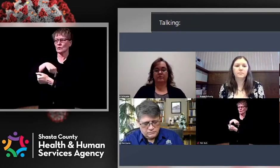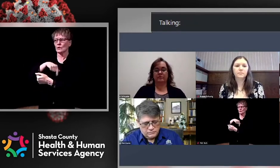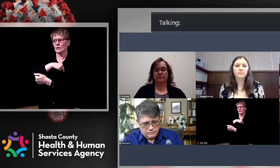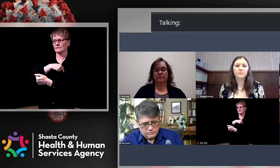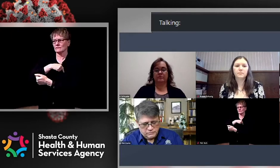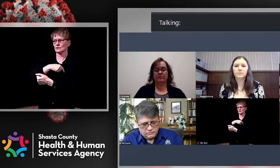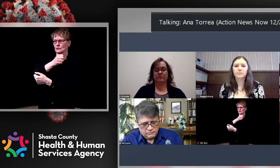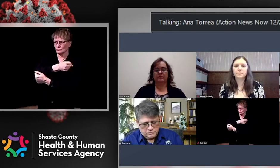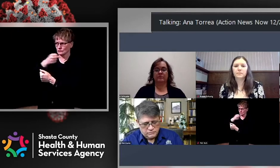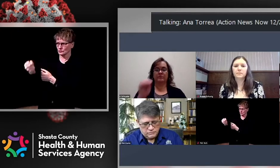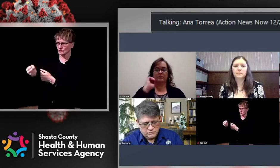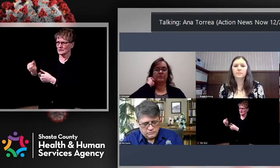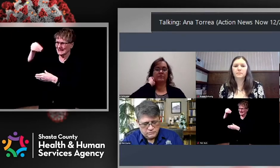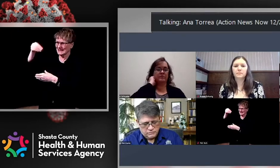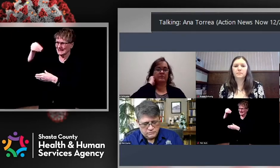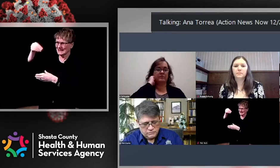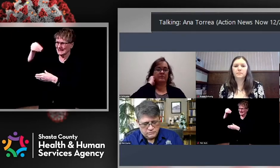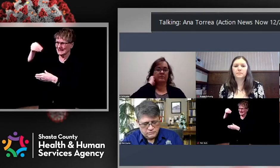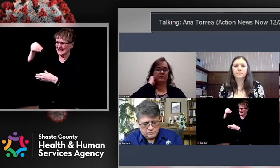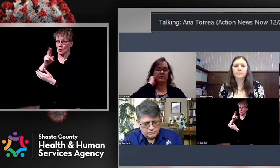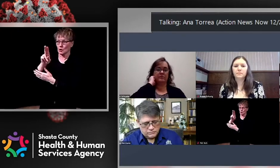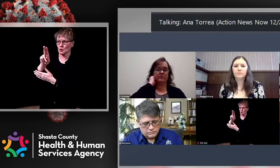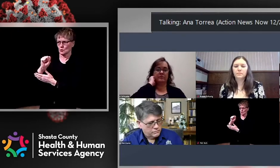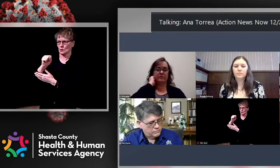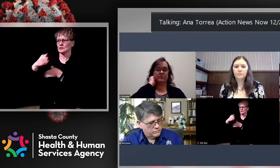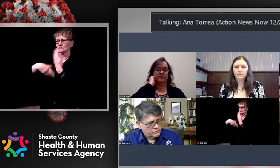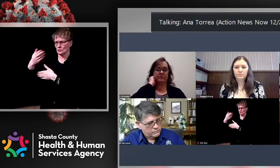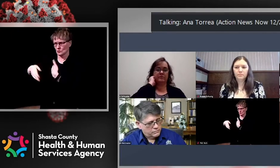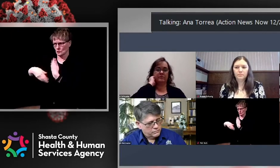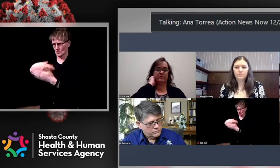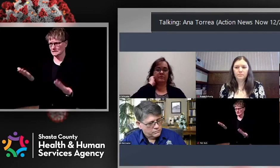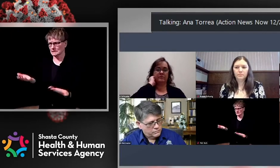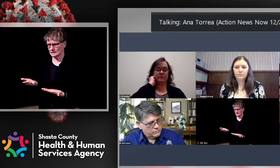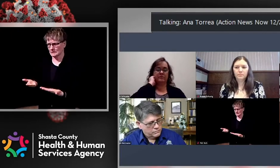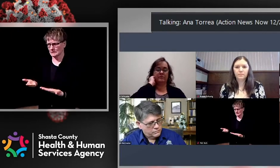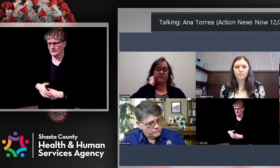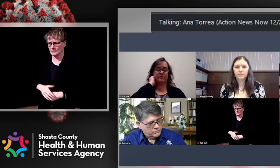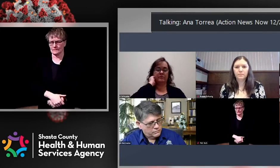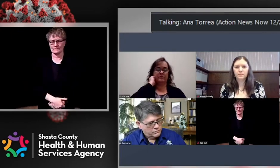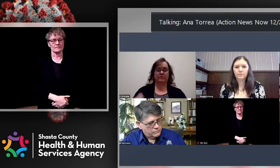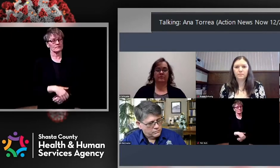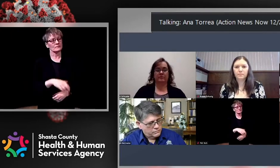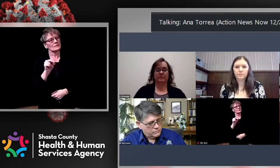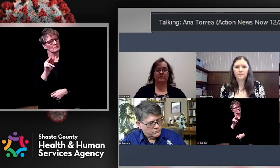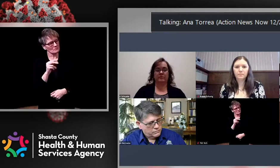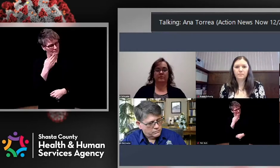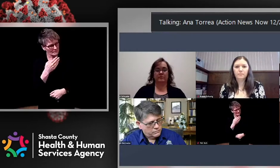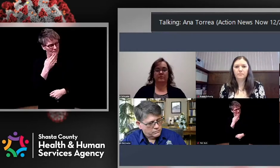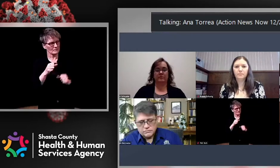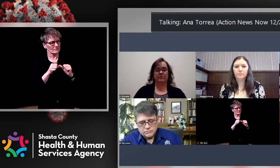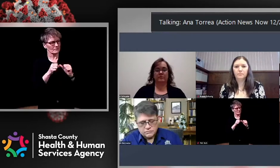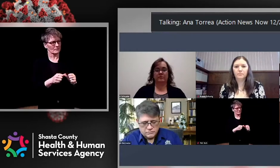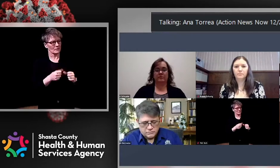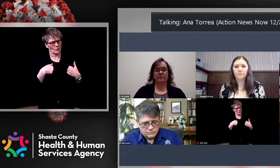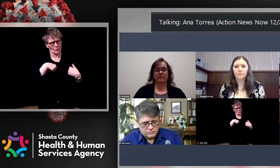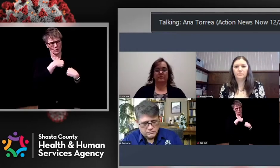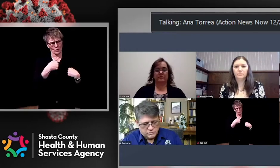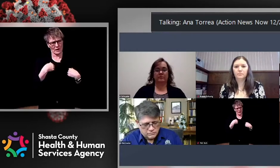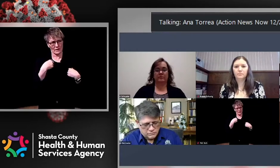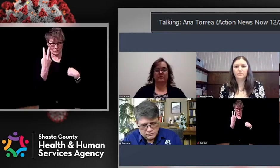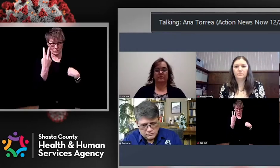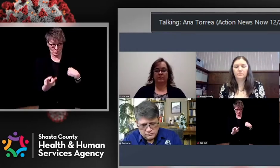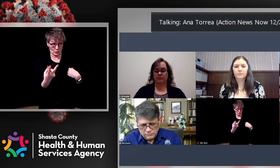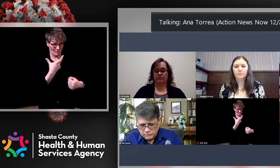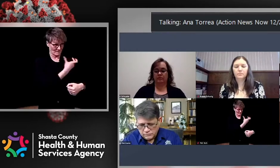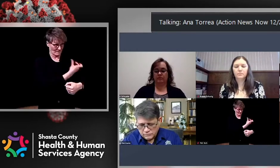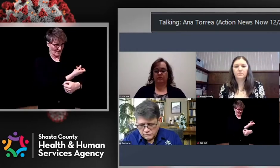And I just want to, you know, kind of get your perspective on this too, Dr. Ramstrom. You know, we have two vaccines already here that have